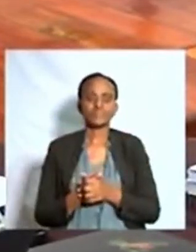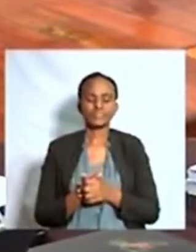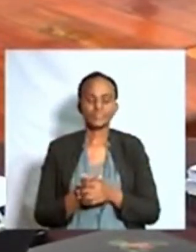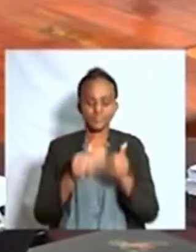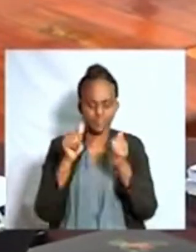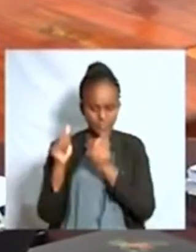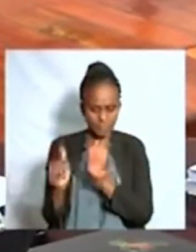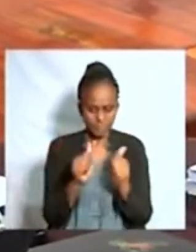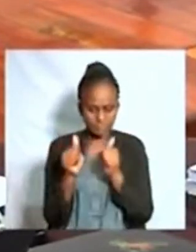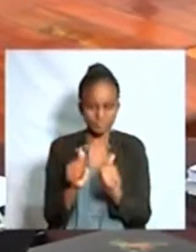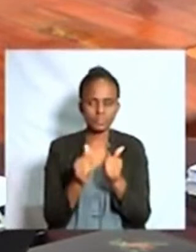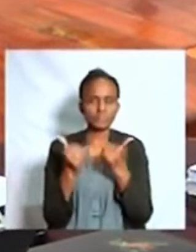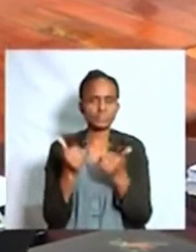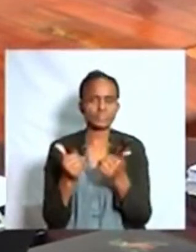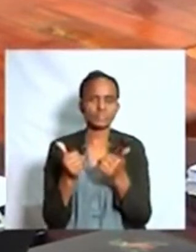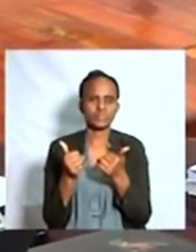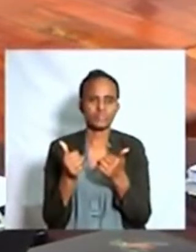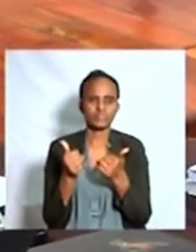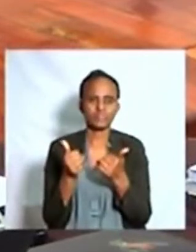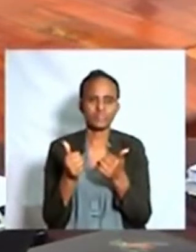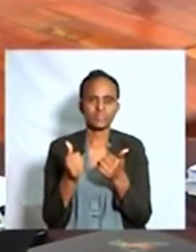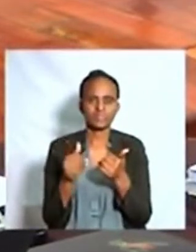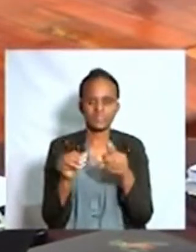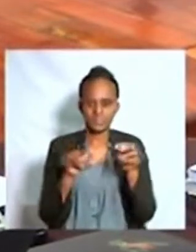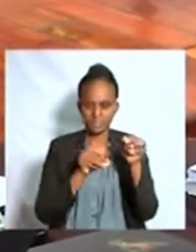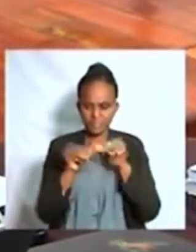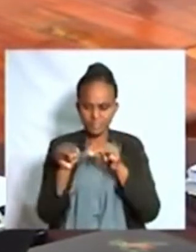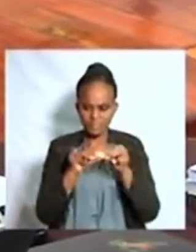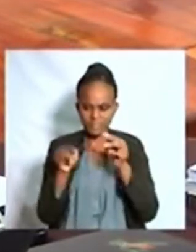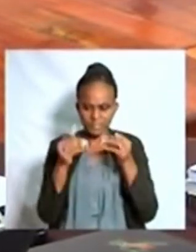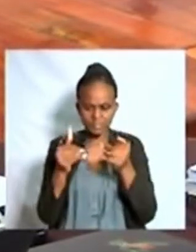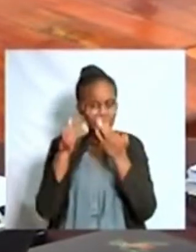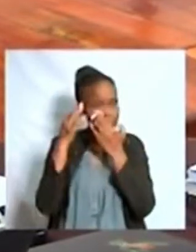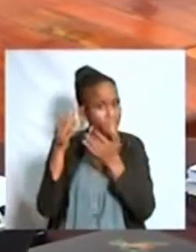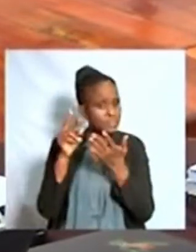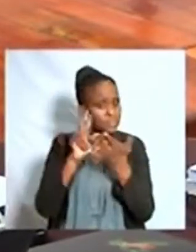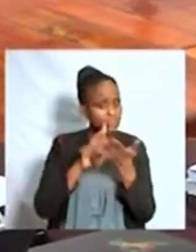Action taken is that management wishes to report